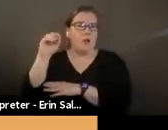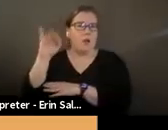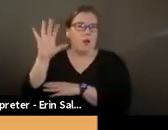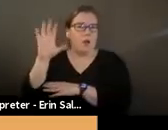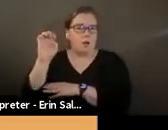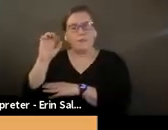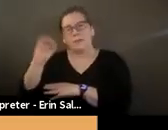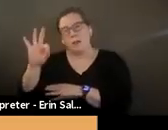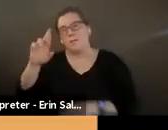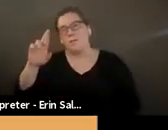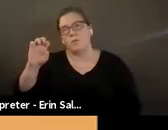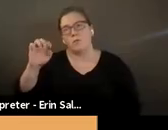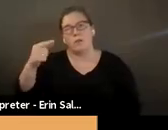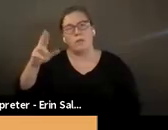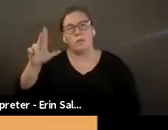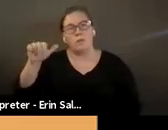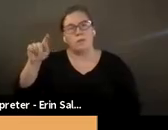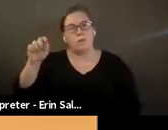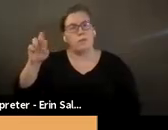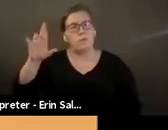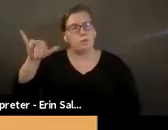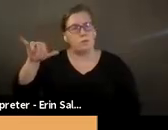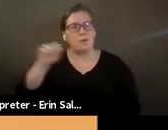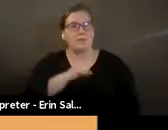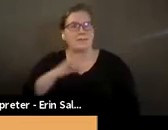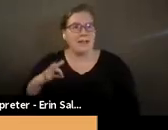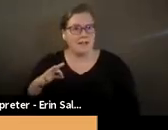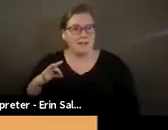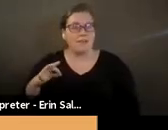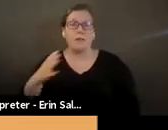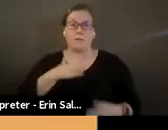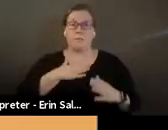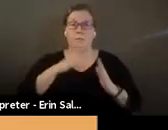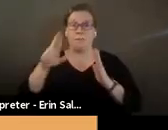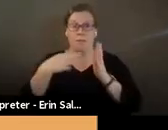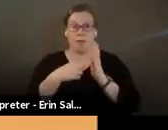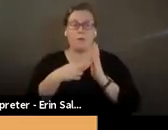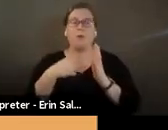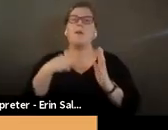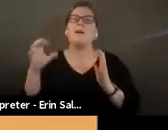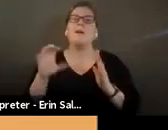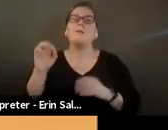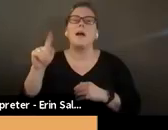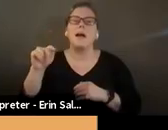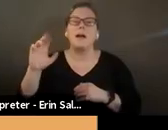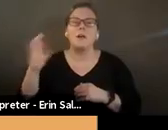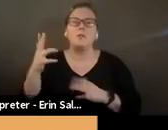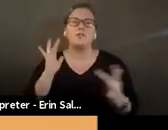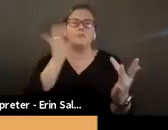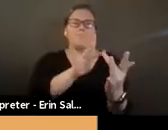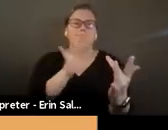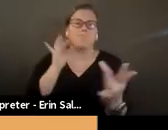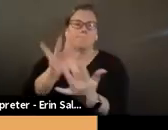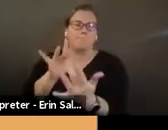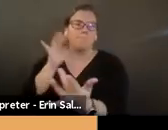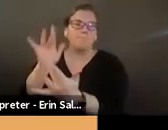Staff. My role here is that I do outreach for this program, which is